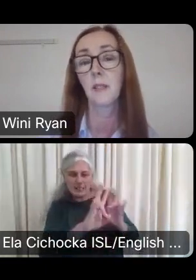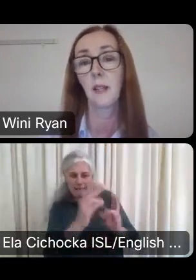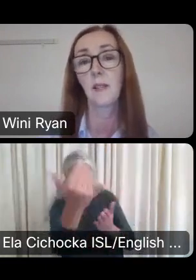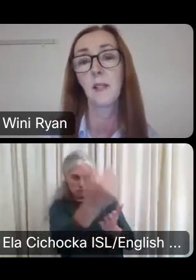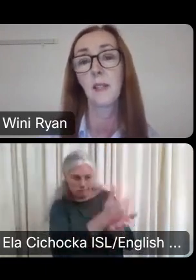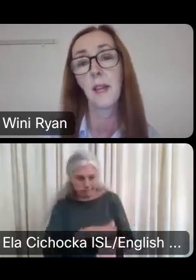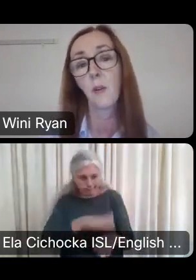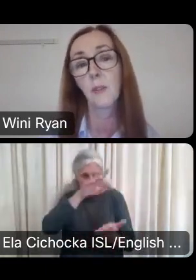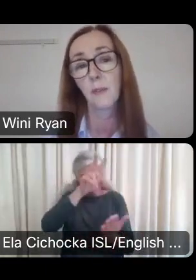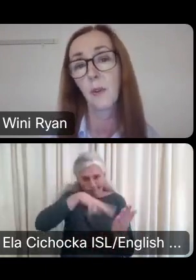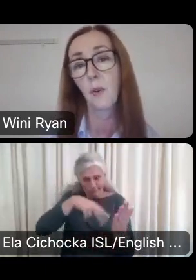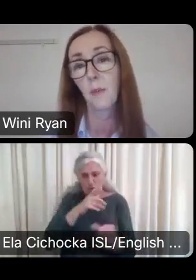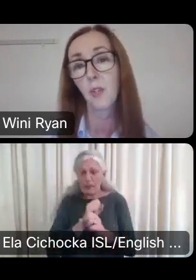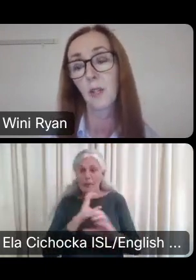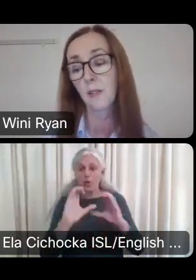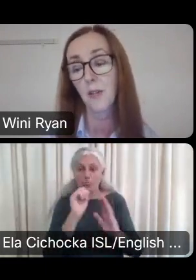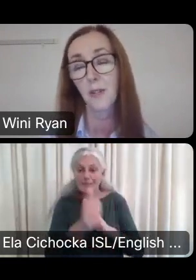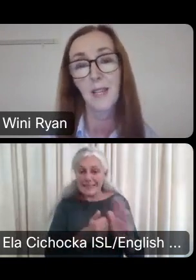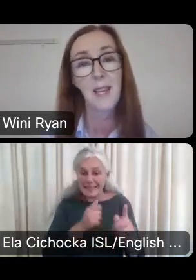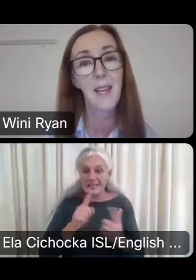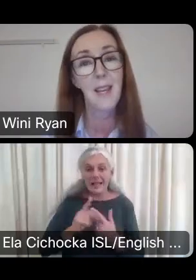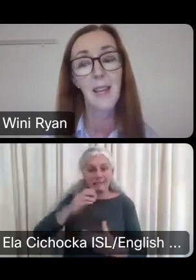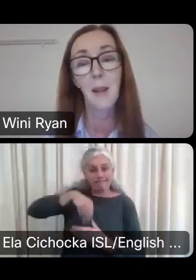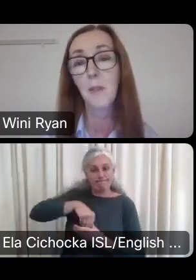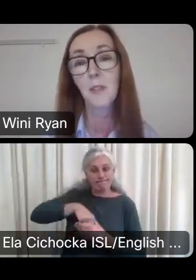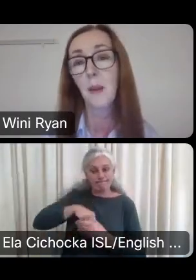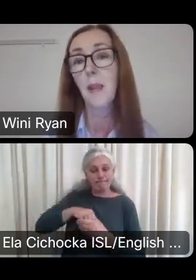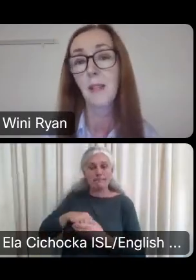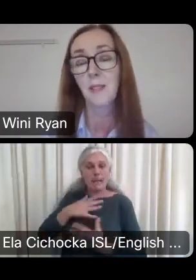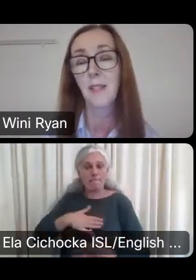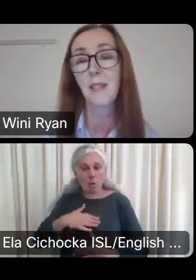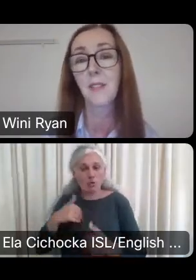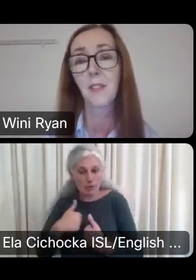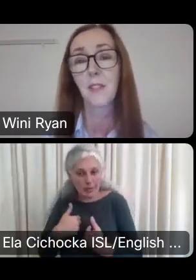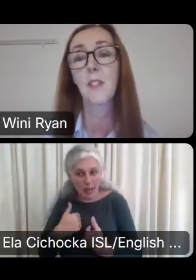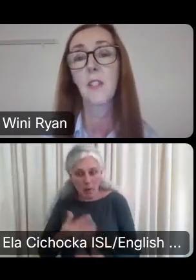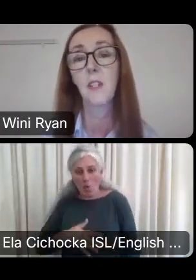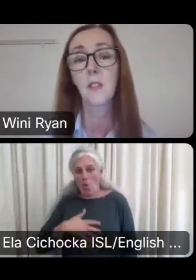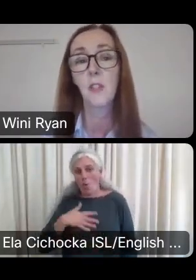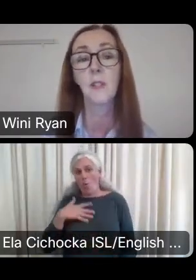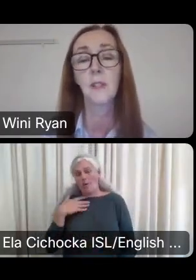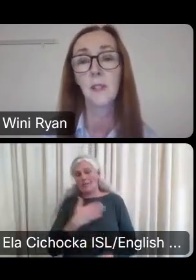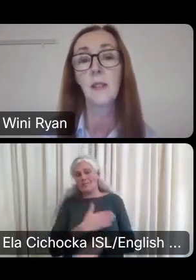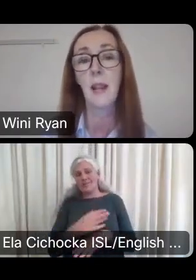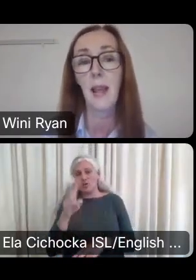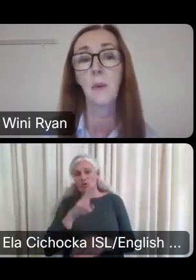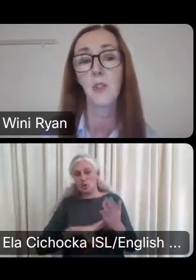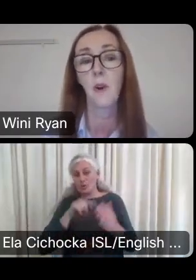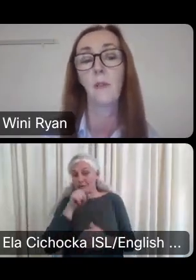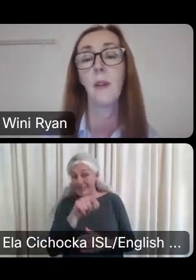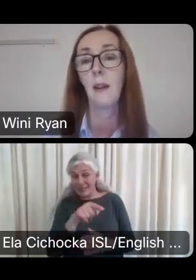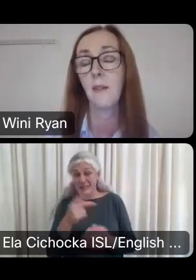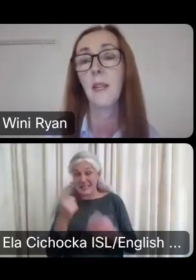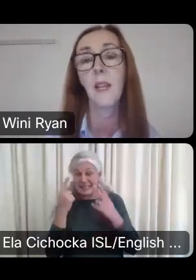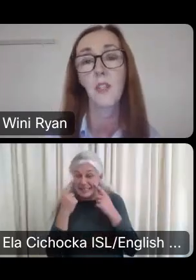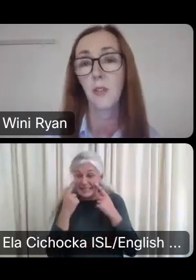communication skills and also for core emotional concerns. And I'm just amazed since I started to use it. You can see the language